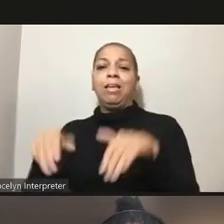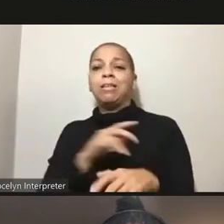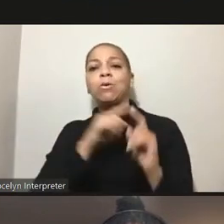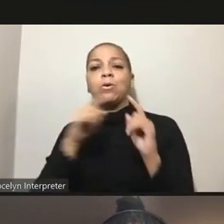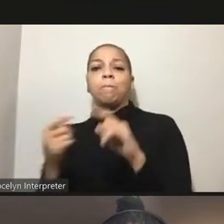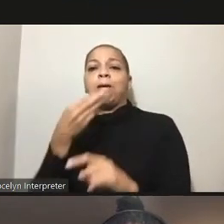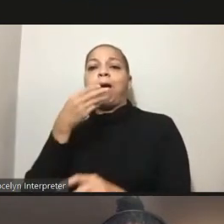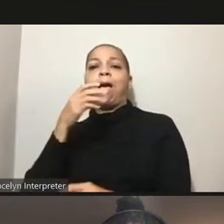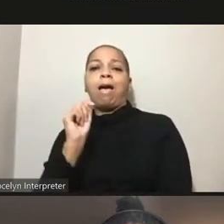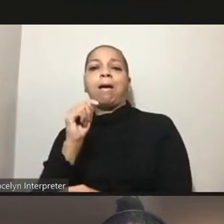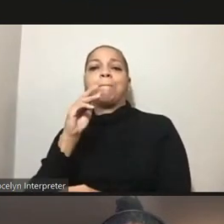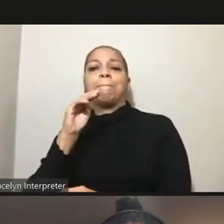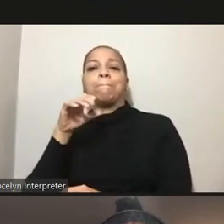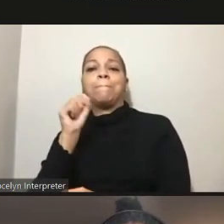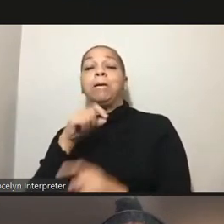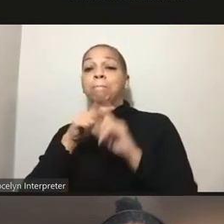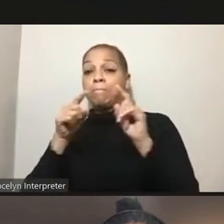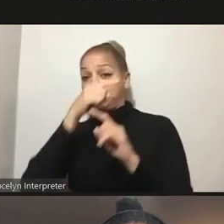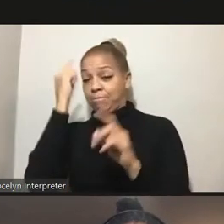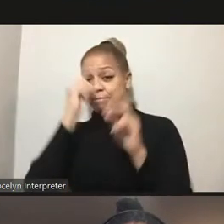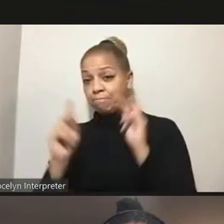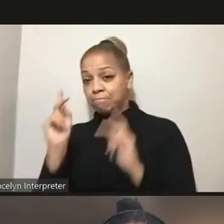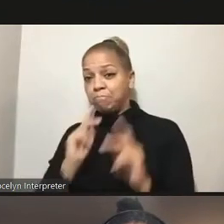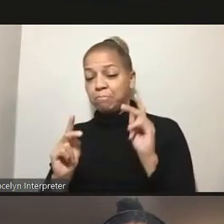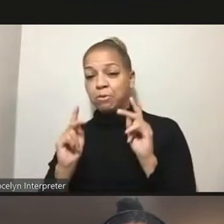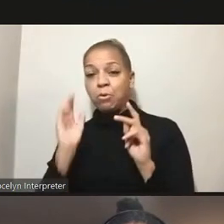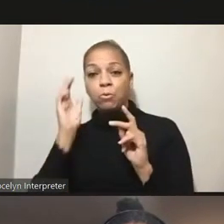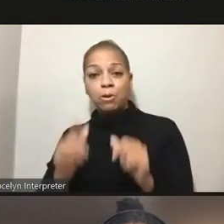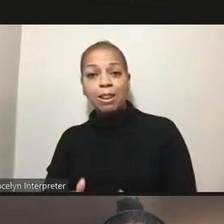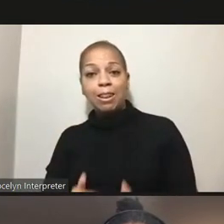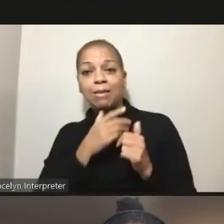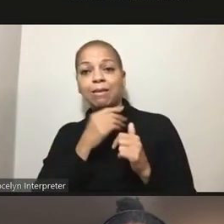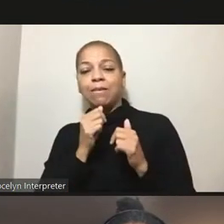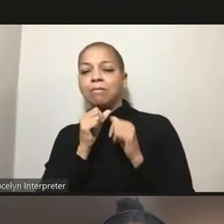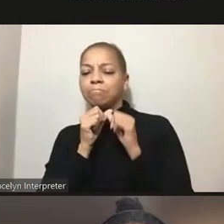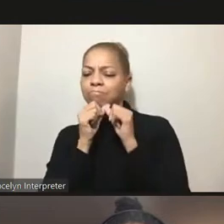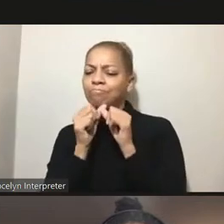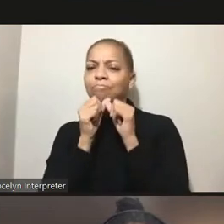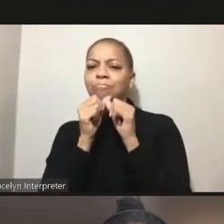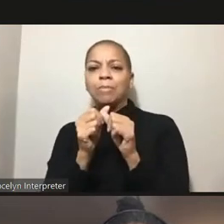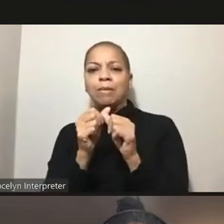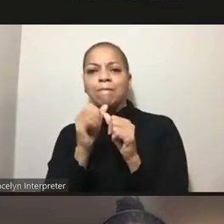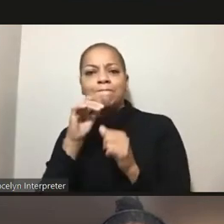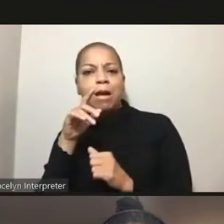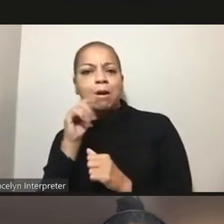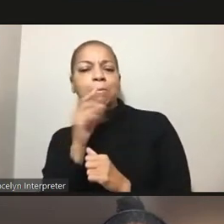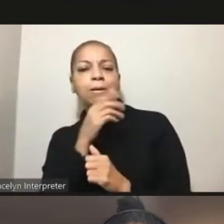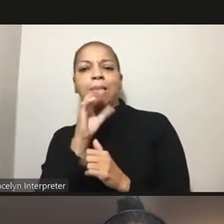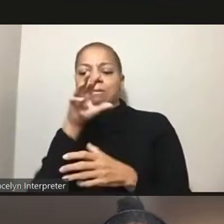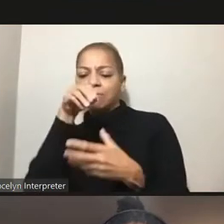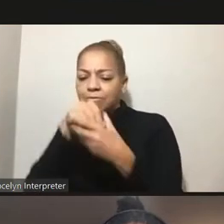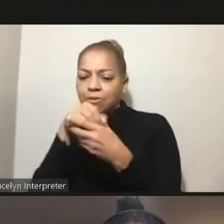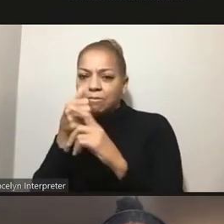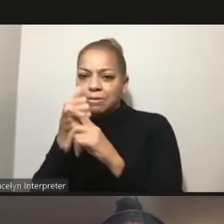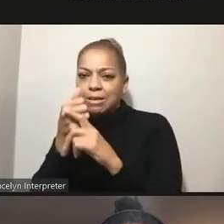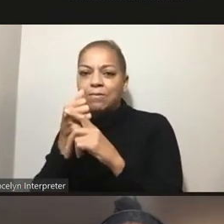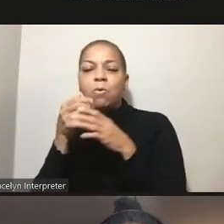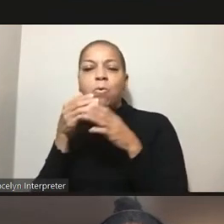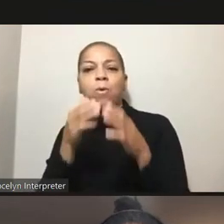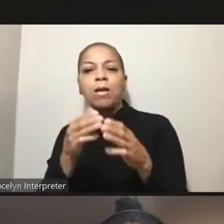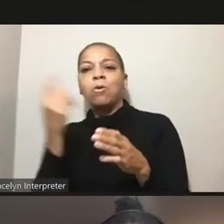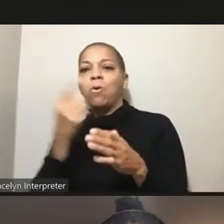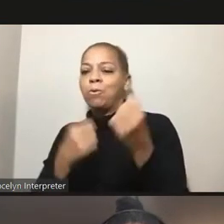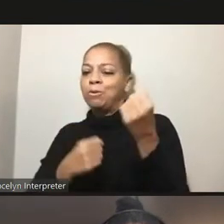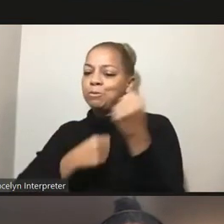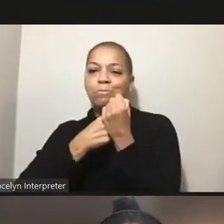need to be. But Black folks are gonna live and thrive and be vibrant and engage in ways that always support